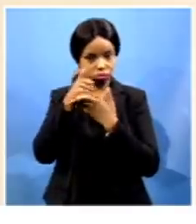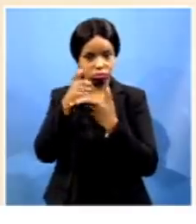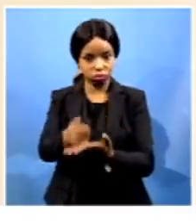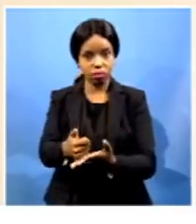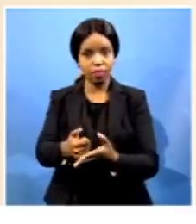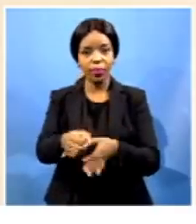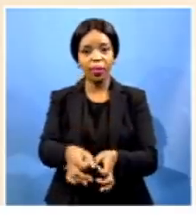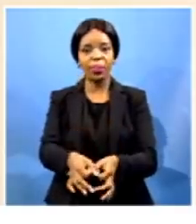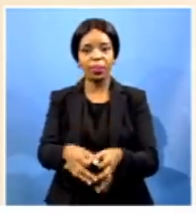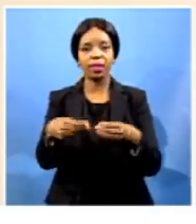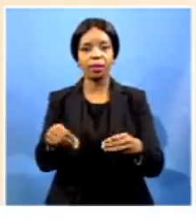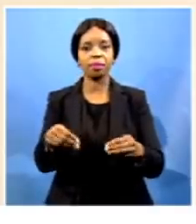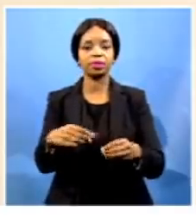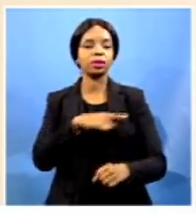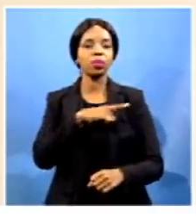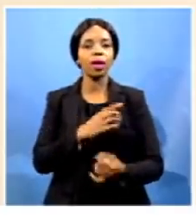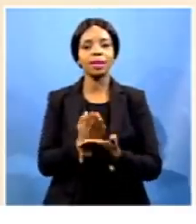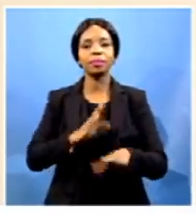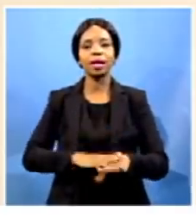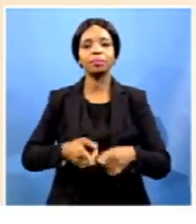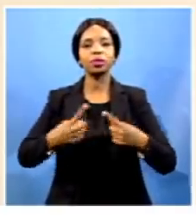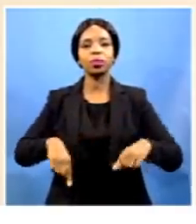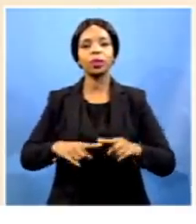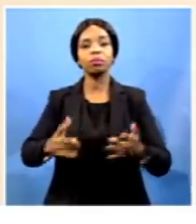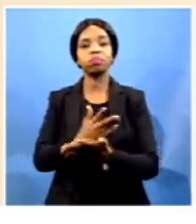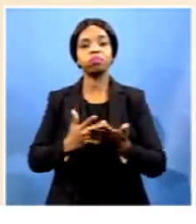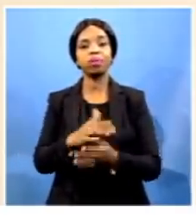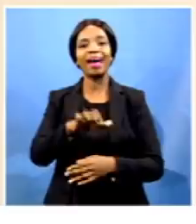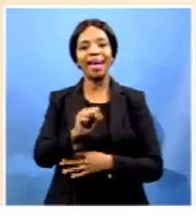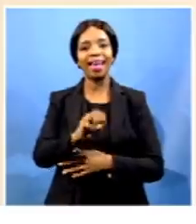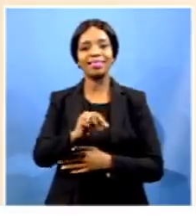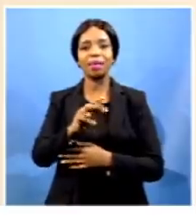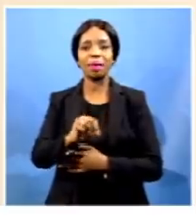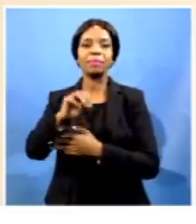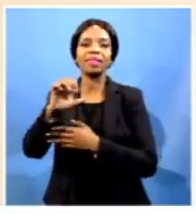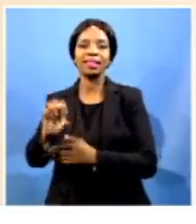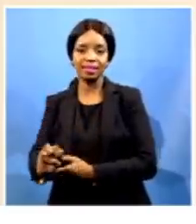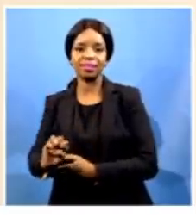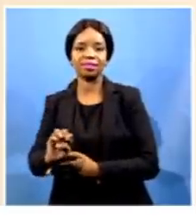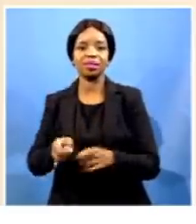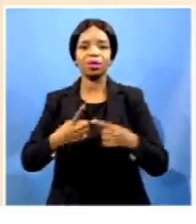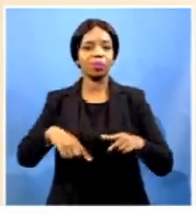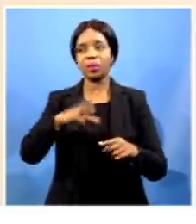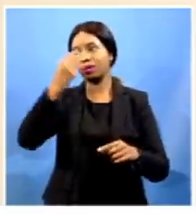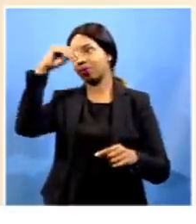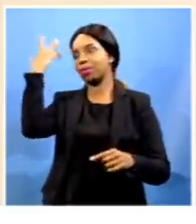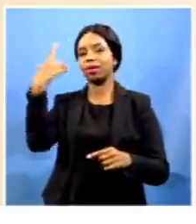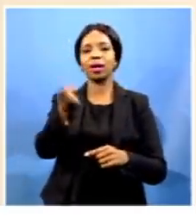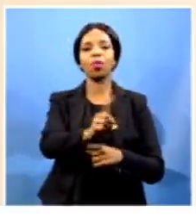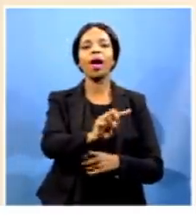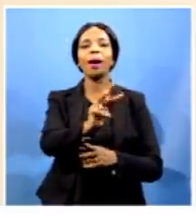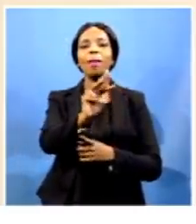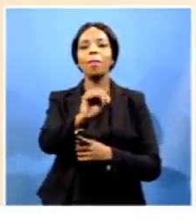enterprises, because sometimes when you talk about SMMEs, we tend to forget the other M, which is your micro